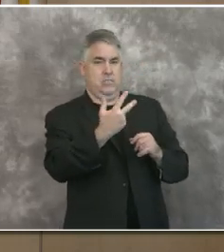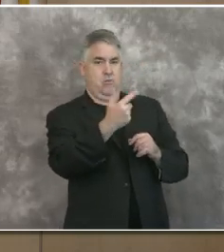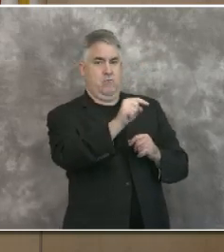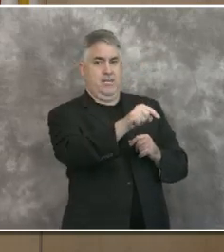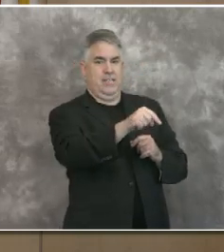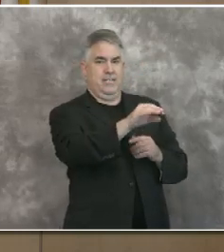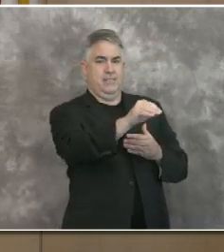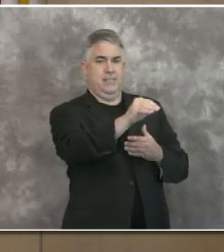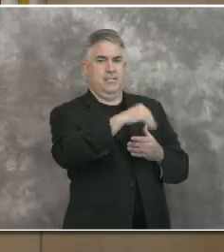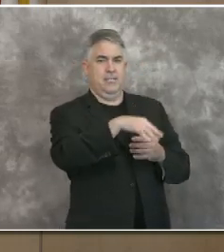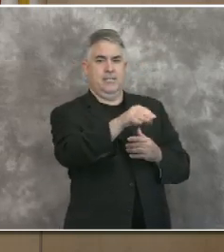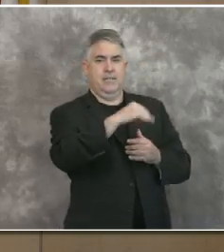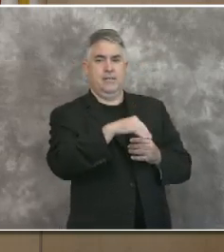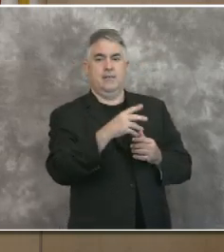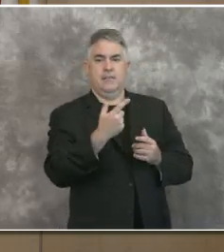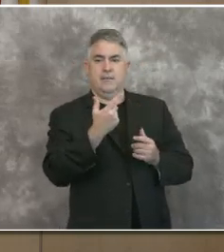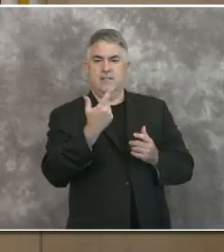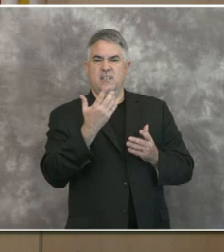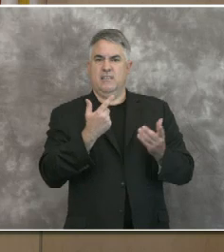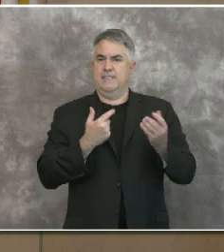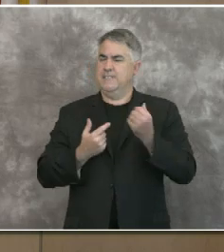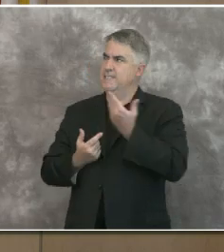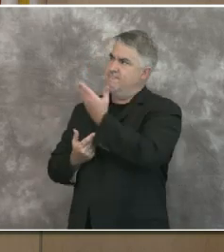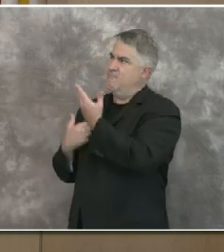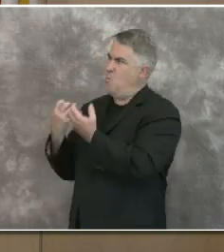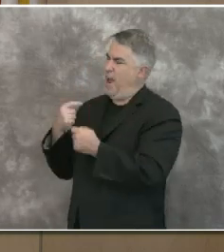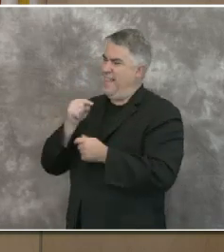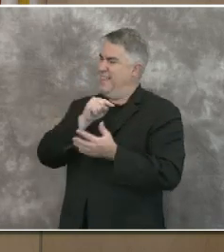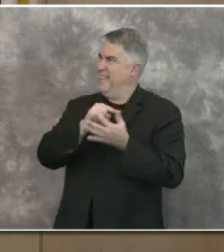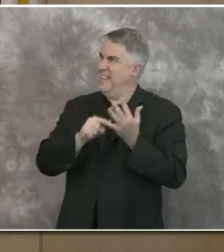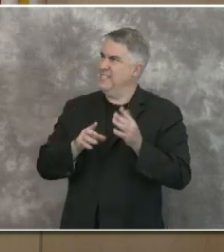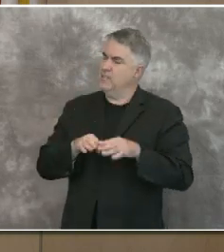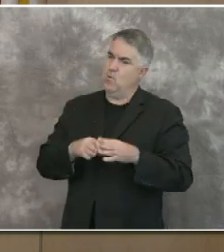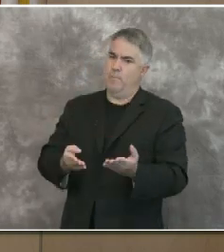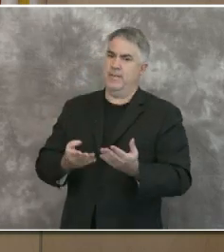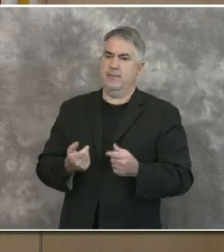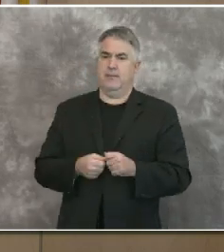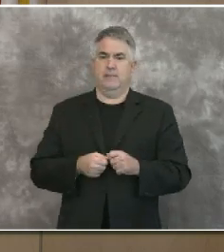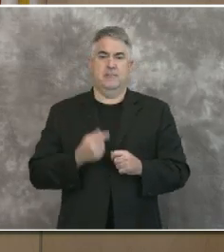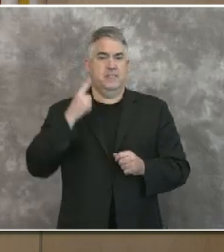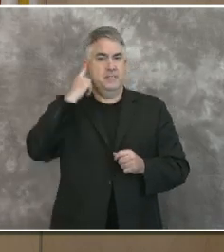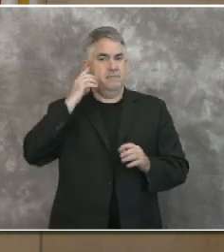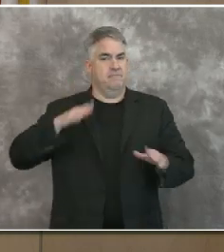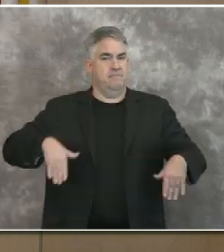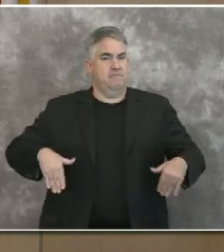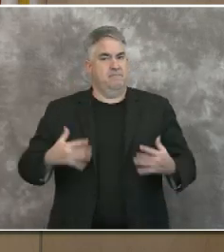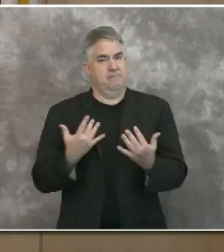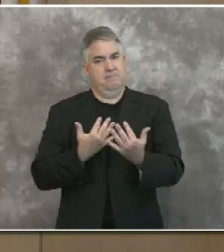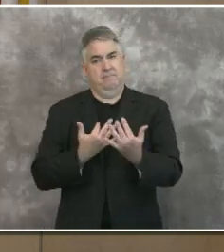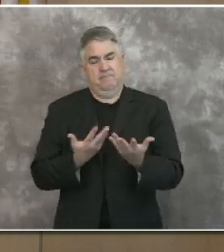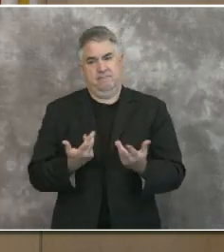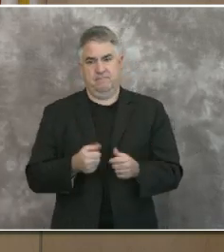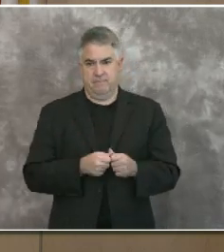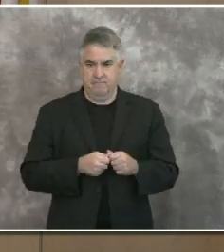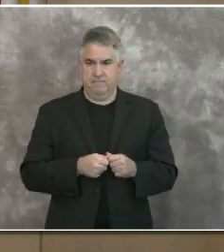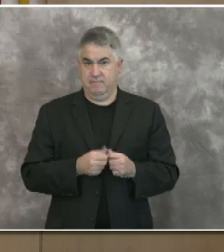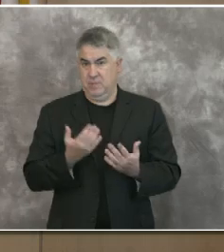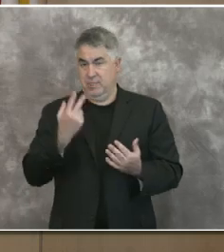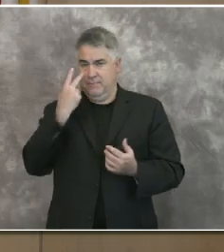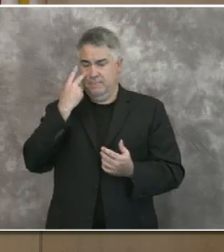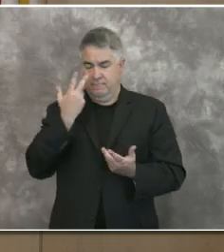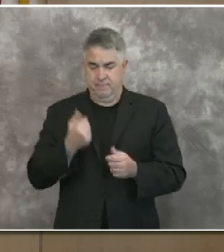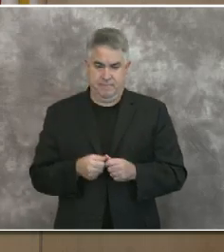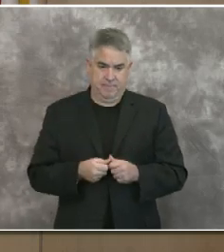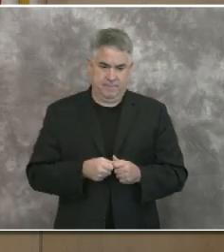order was also submitted, and we do not at this time know when a response will be provided.